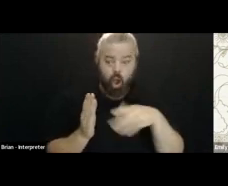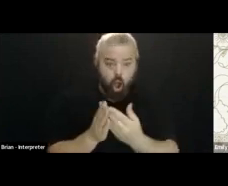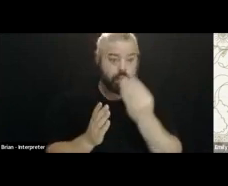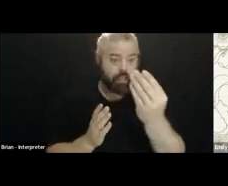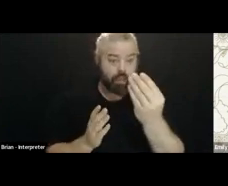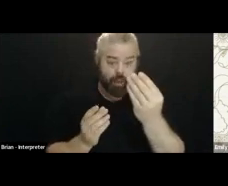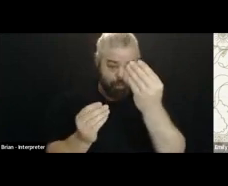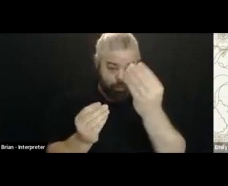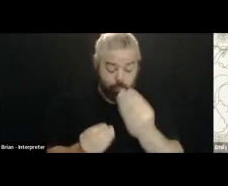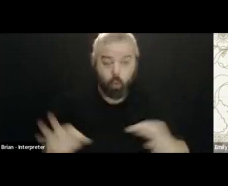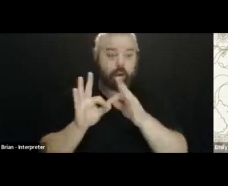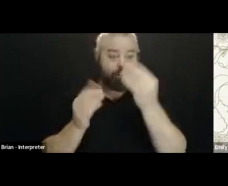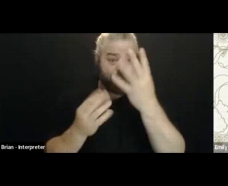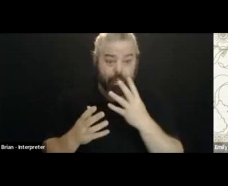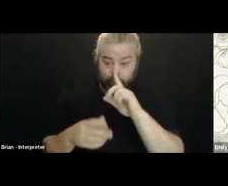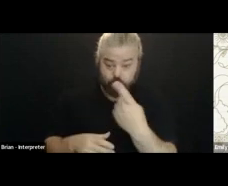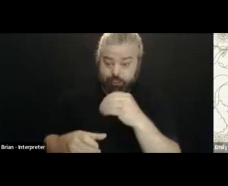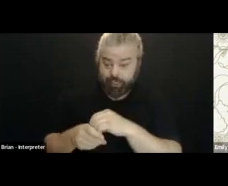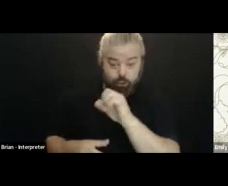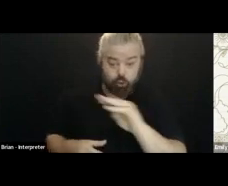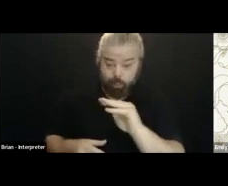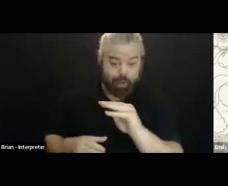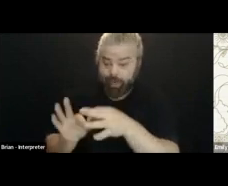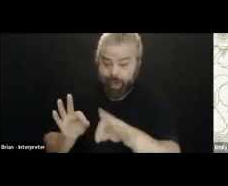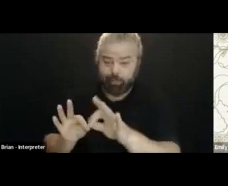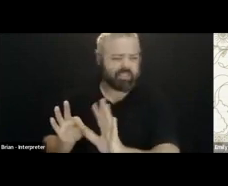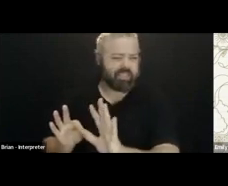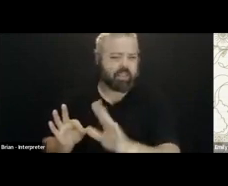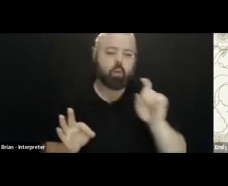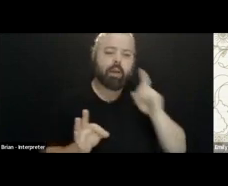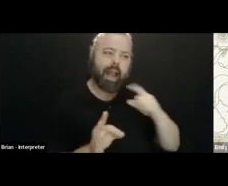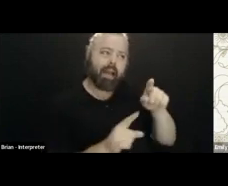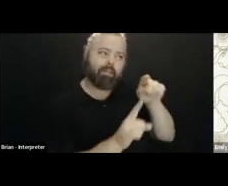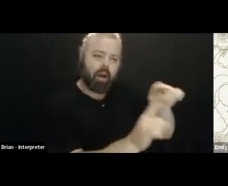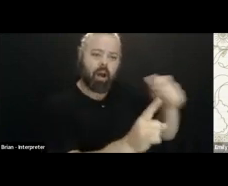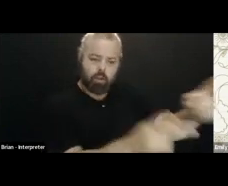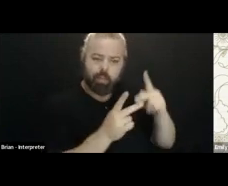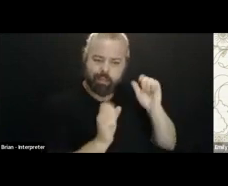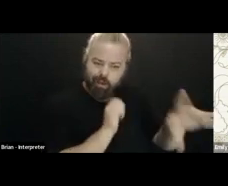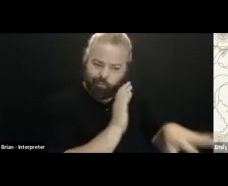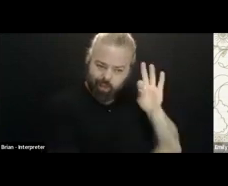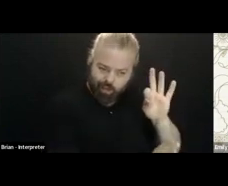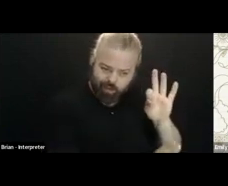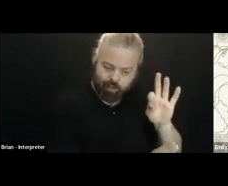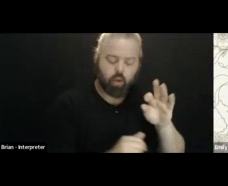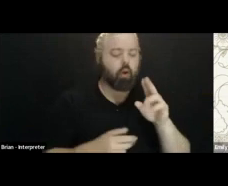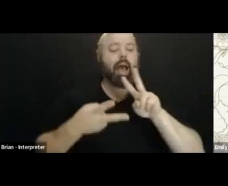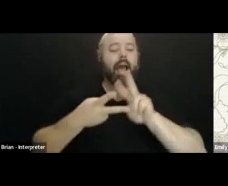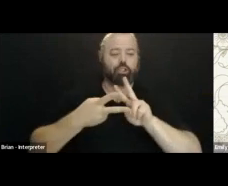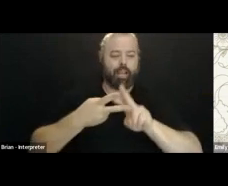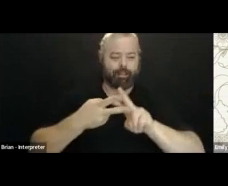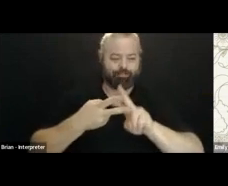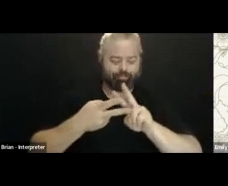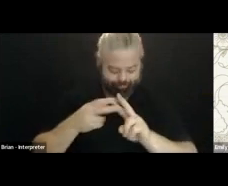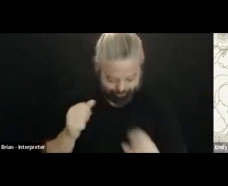media caption. You know, we want to make sure we have that information somewhere else. With hashtags. So we want to